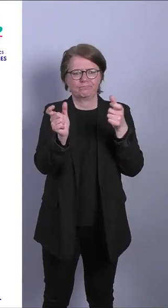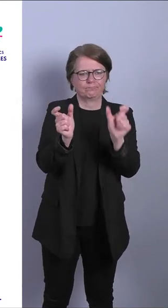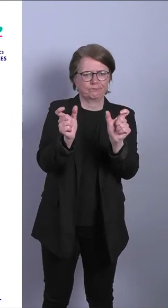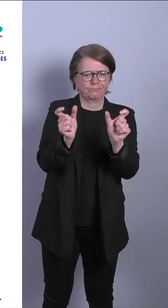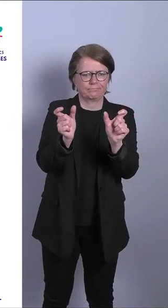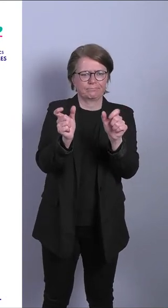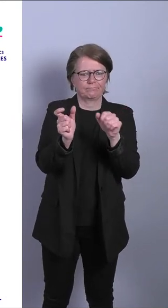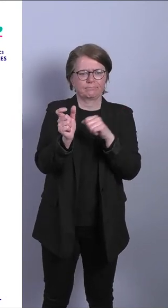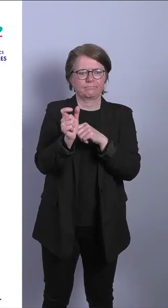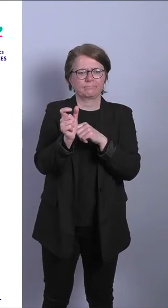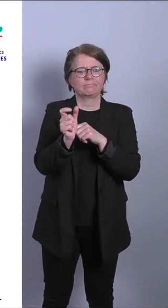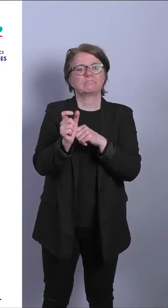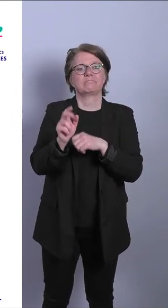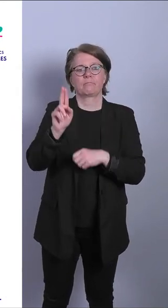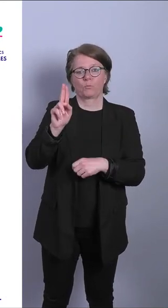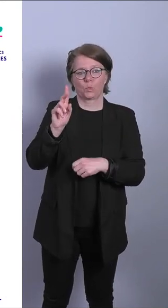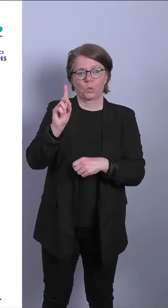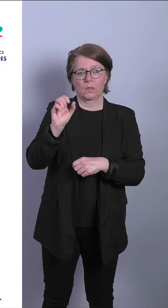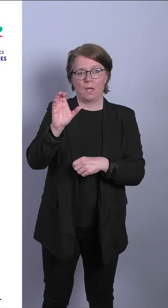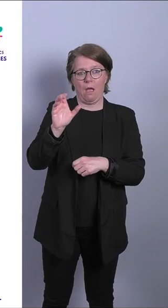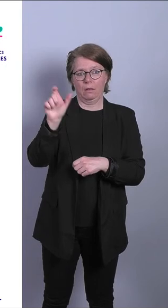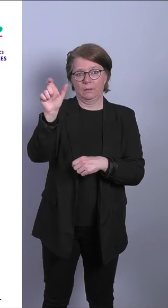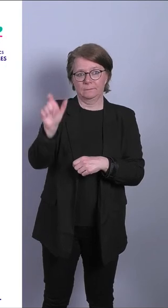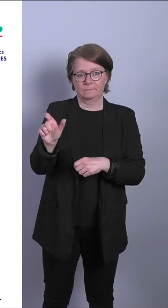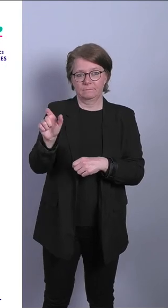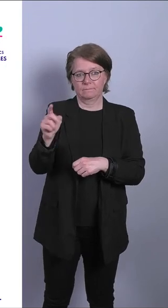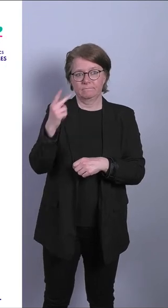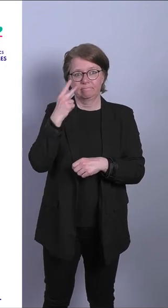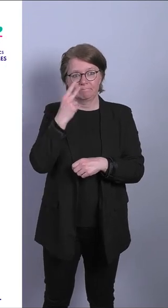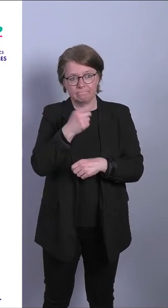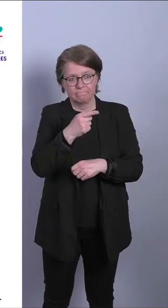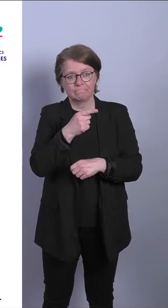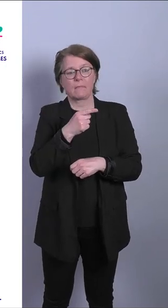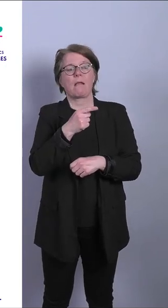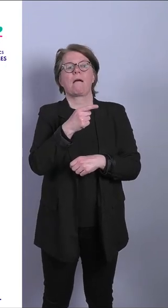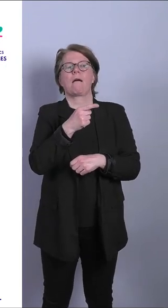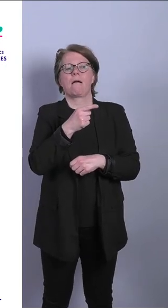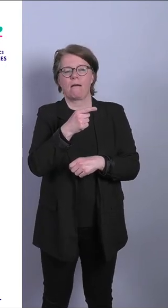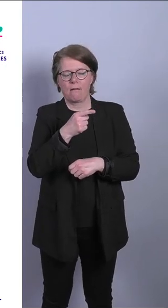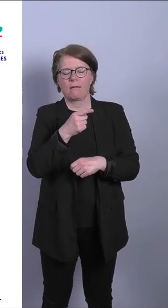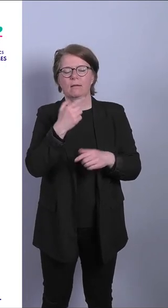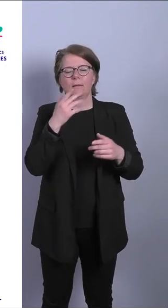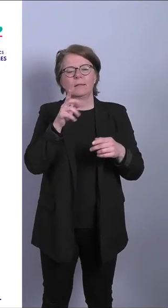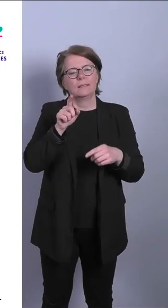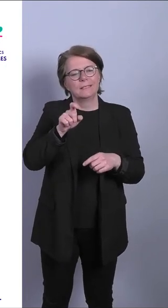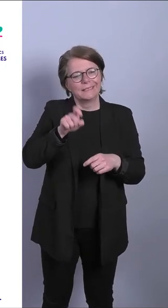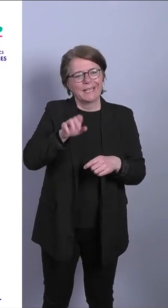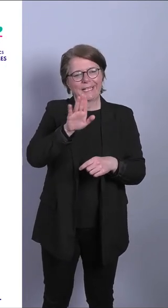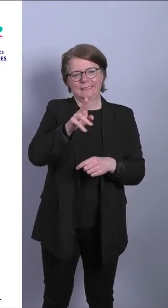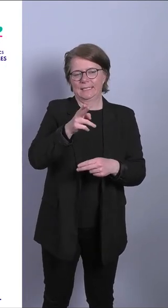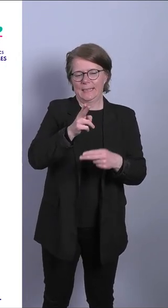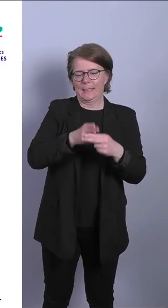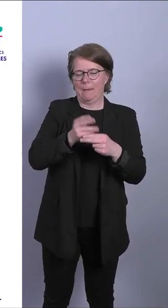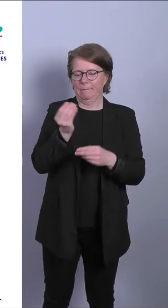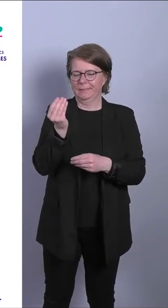team will know how to identify you should you win, so that we can give it to